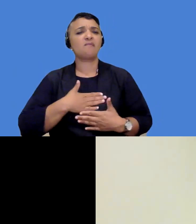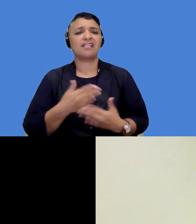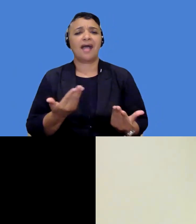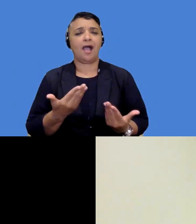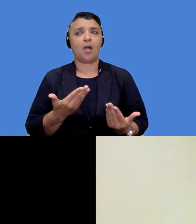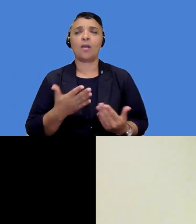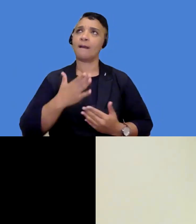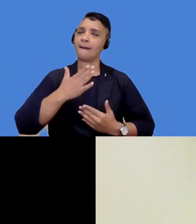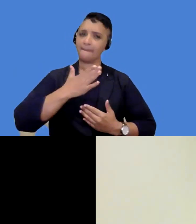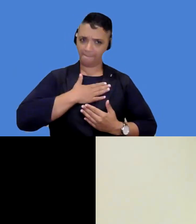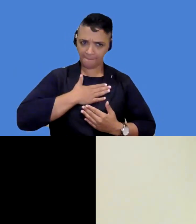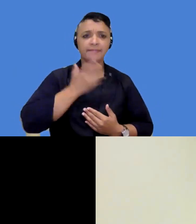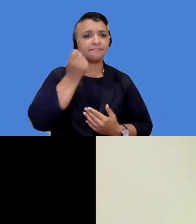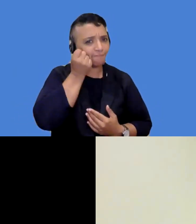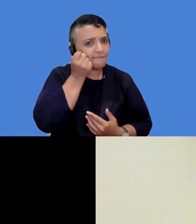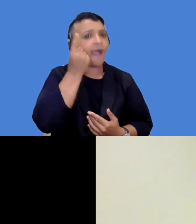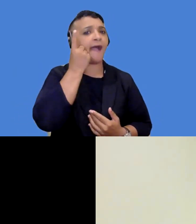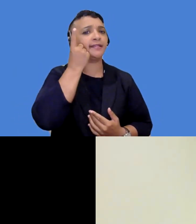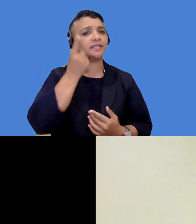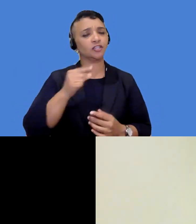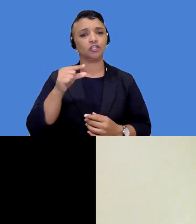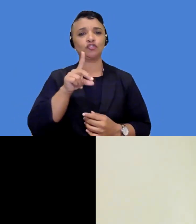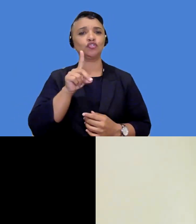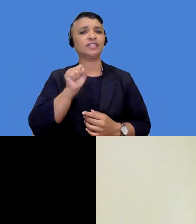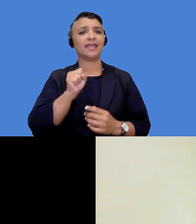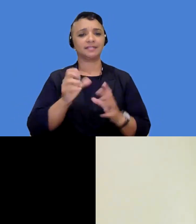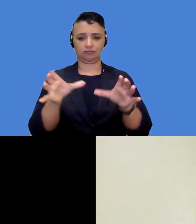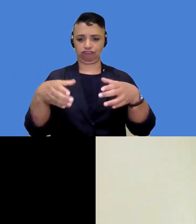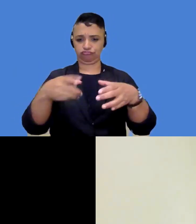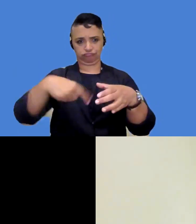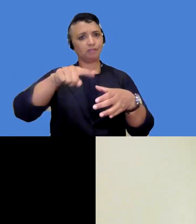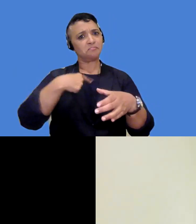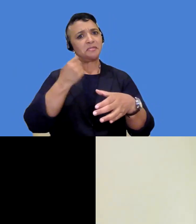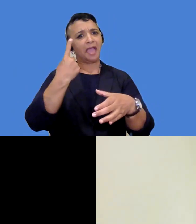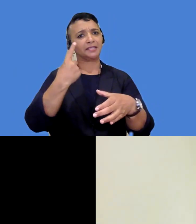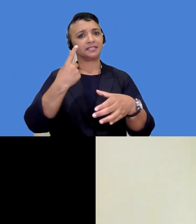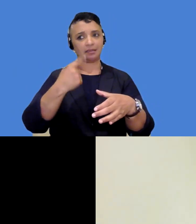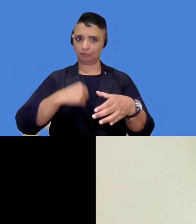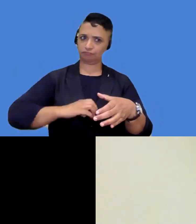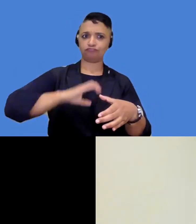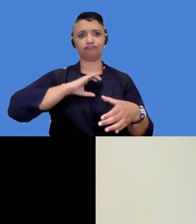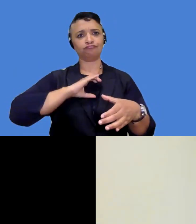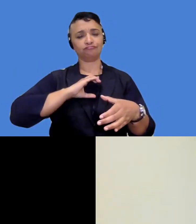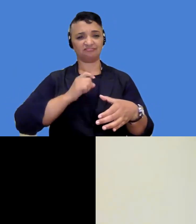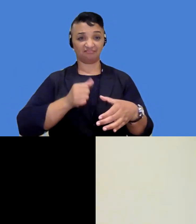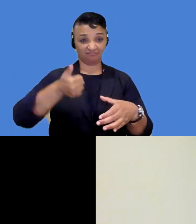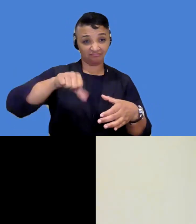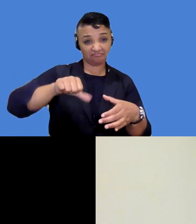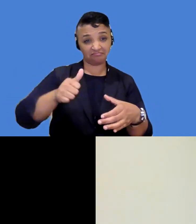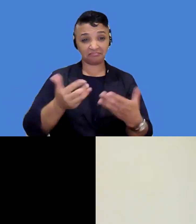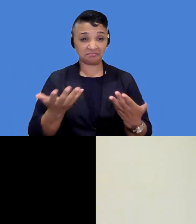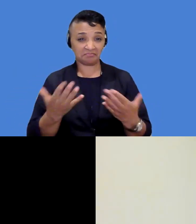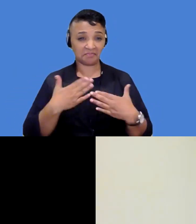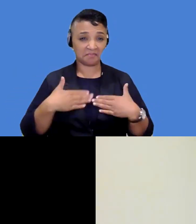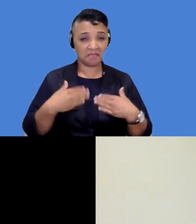your understanding of the GDS mechanism? So how confident do you feel about